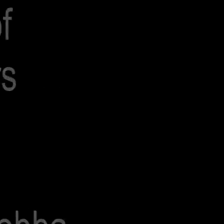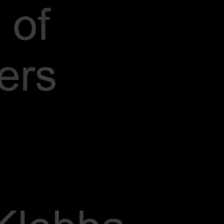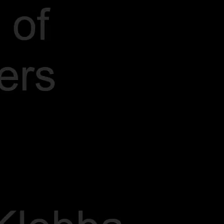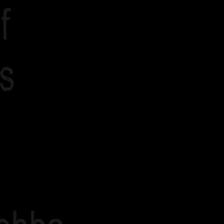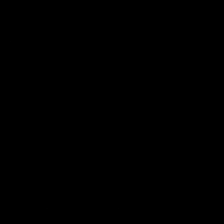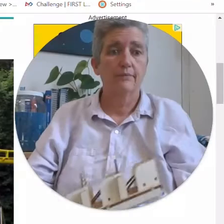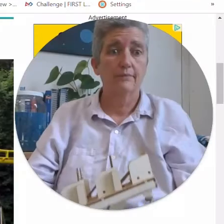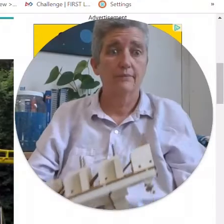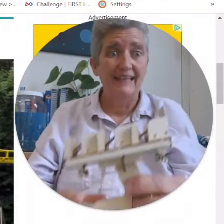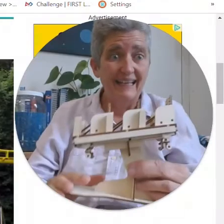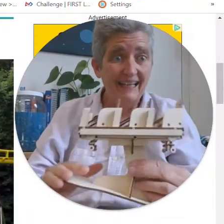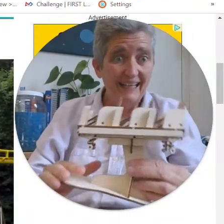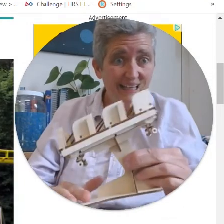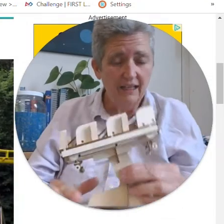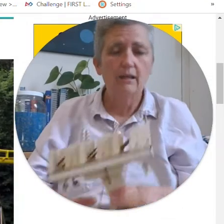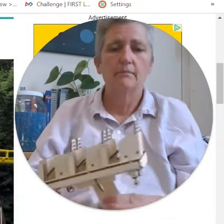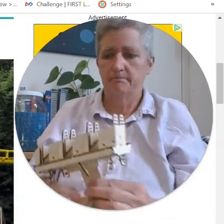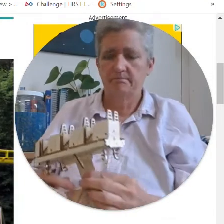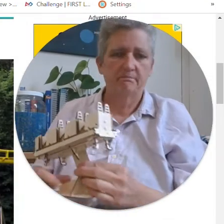Hey, look at this.